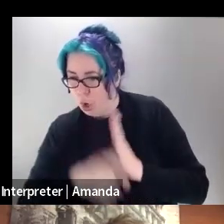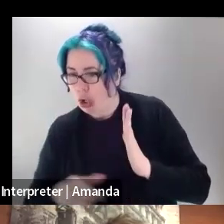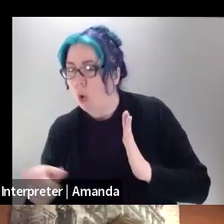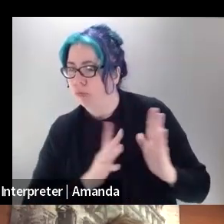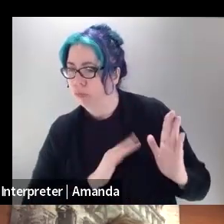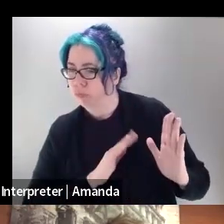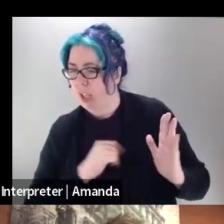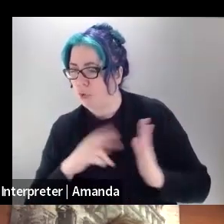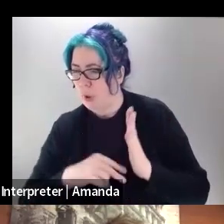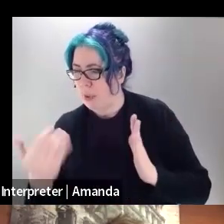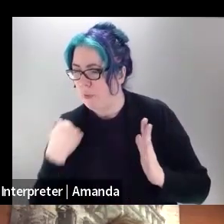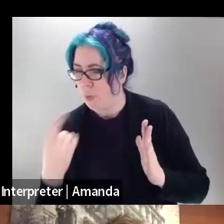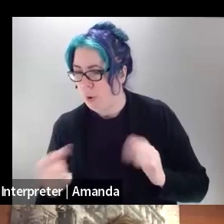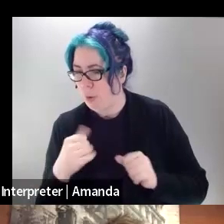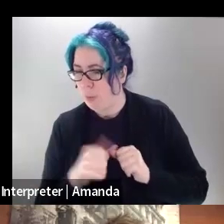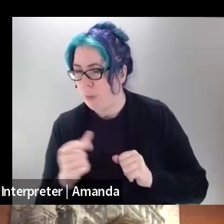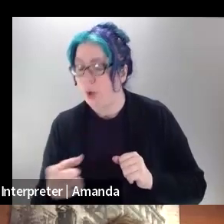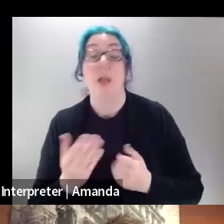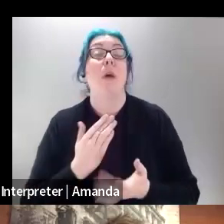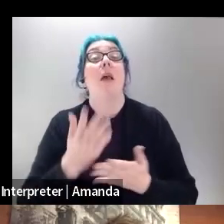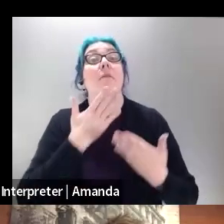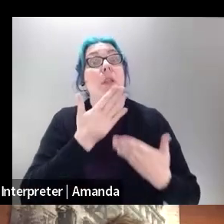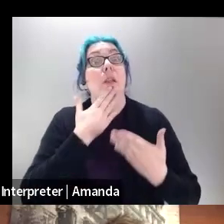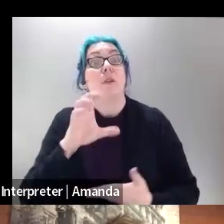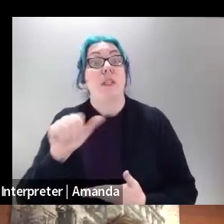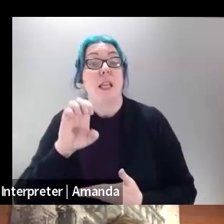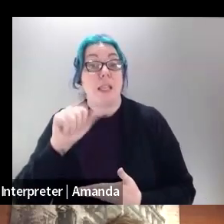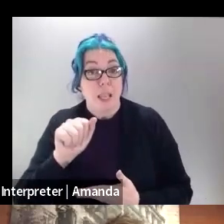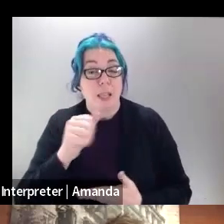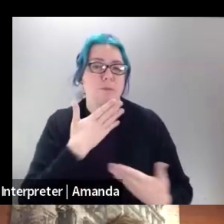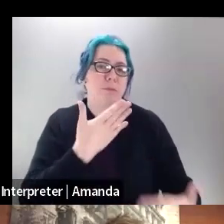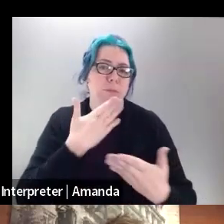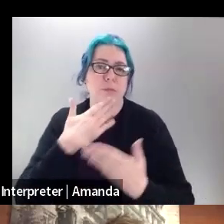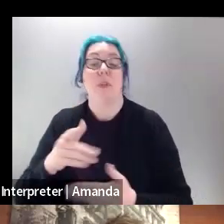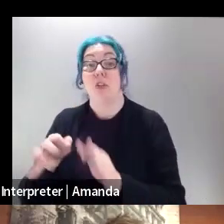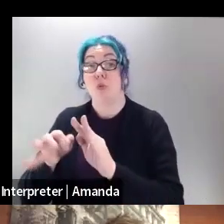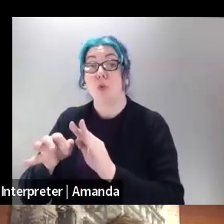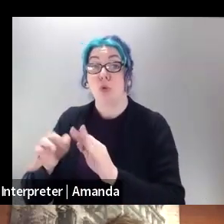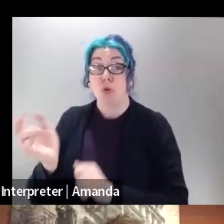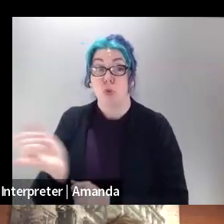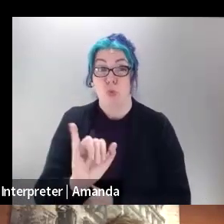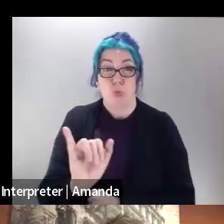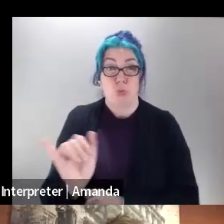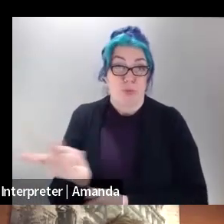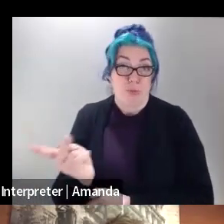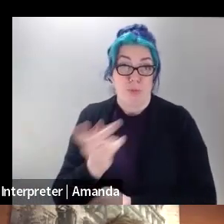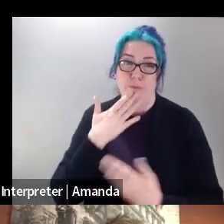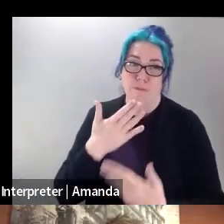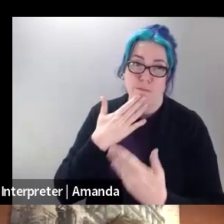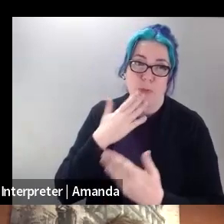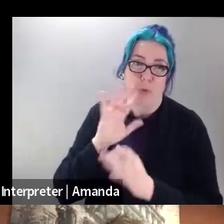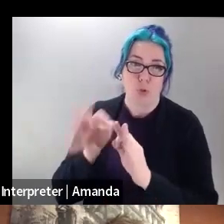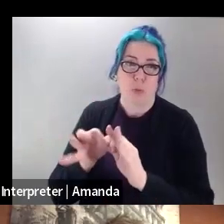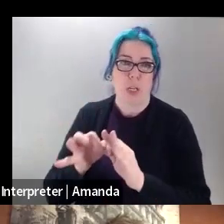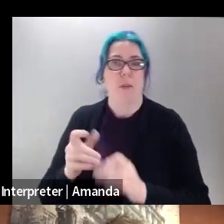thank Equity and especially Scott and Randy, and I want to thank our ASL interpreters for being part of this conversation as